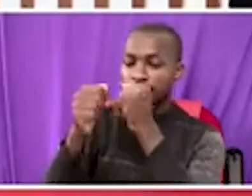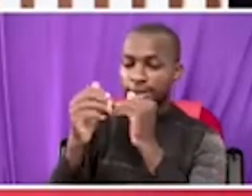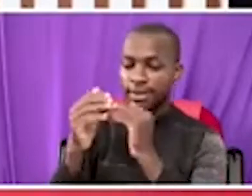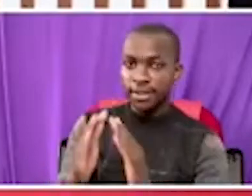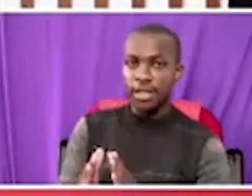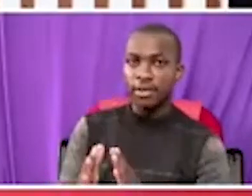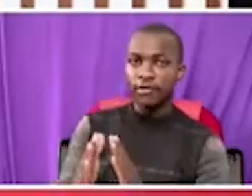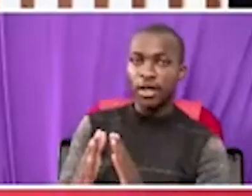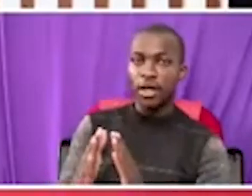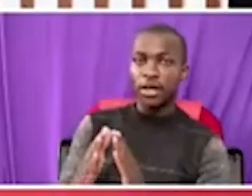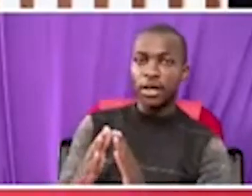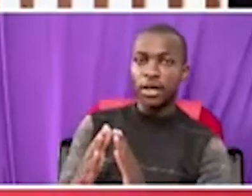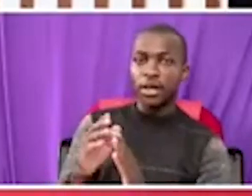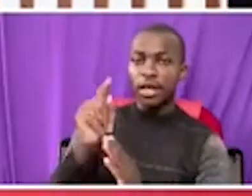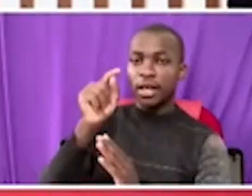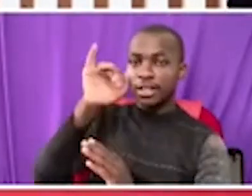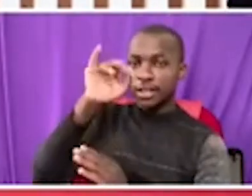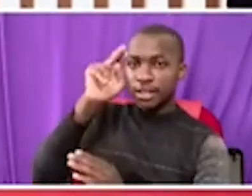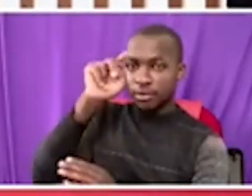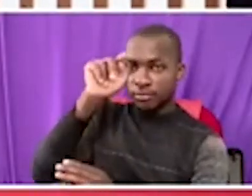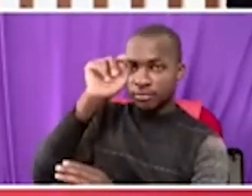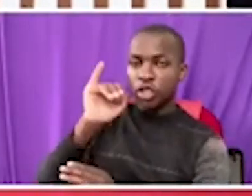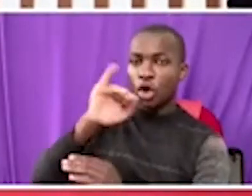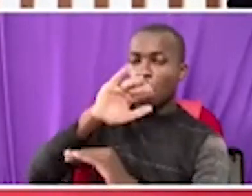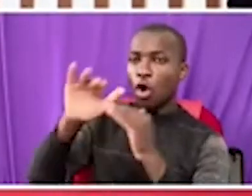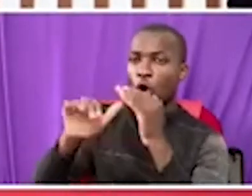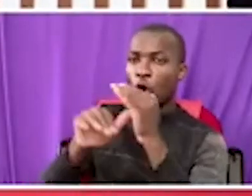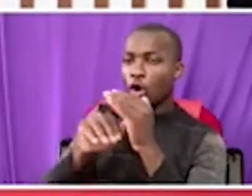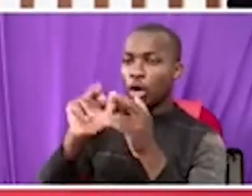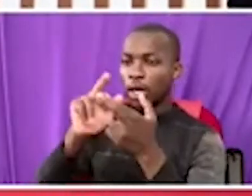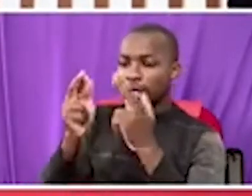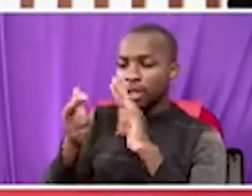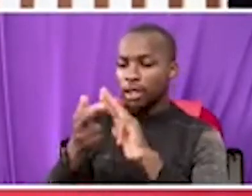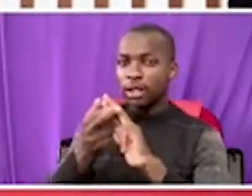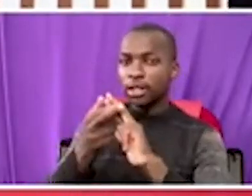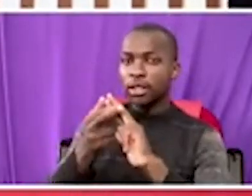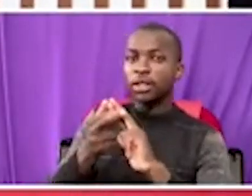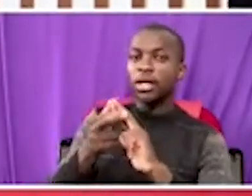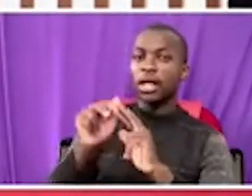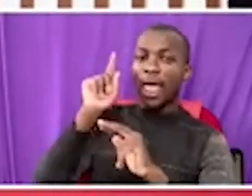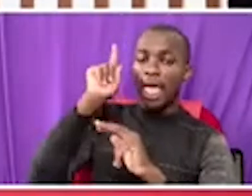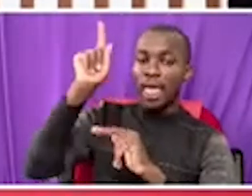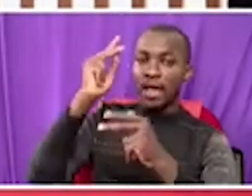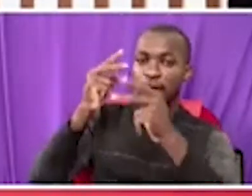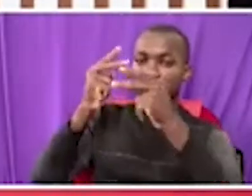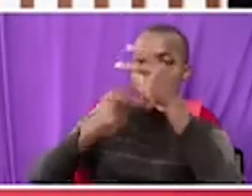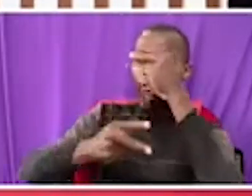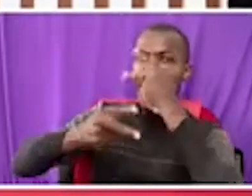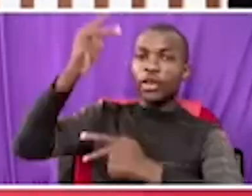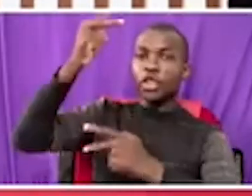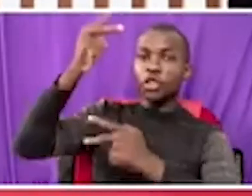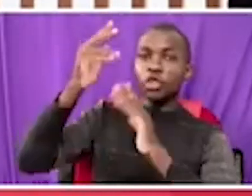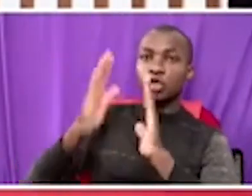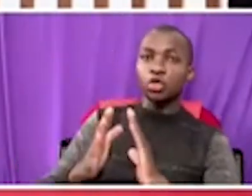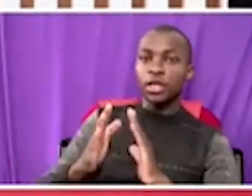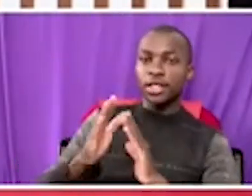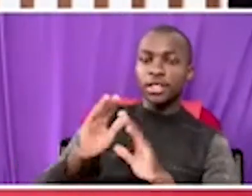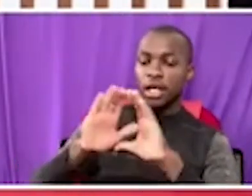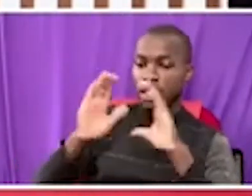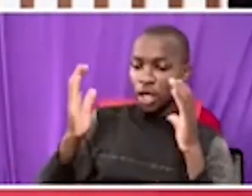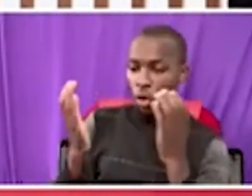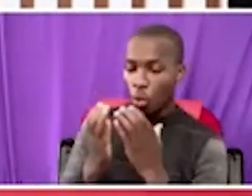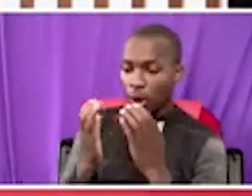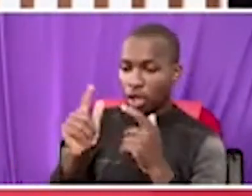is Trinity. He is unmatched. He is victorious. He is worthy of